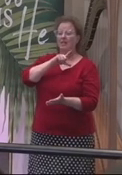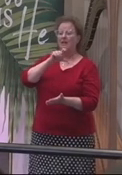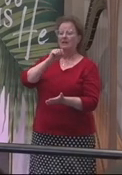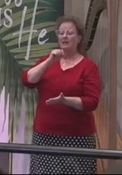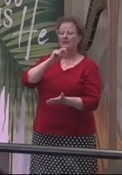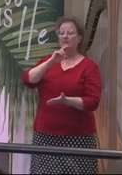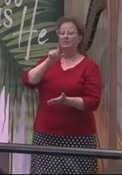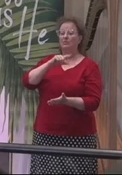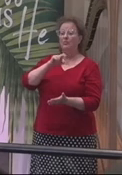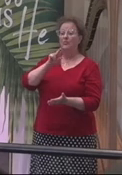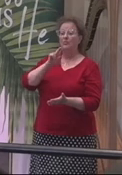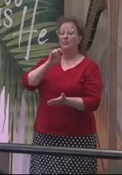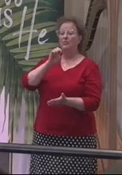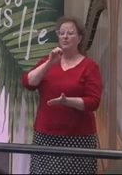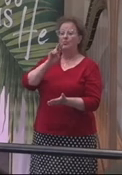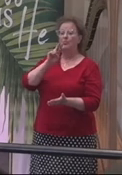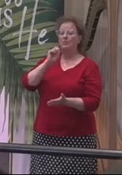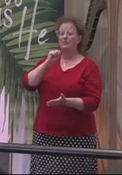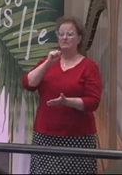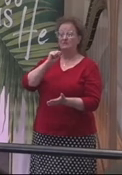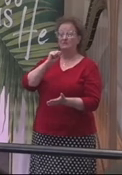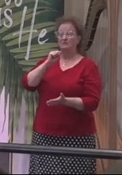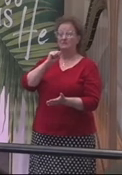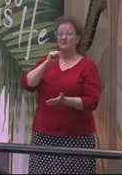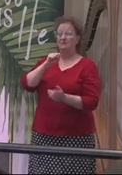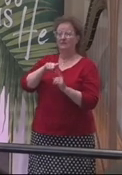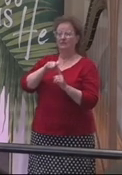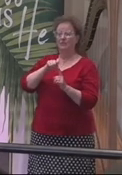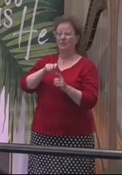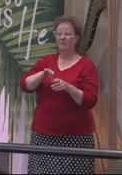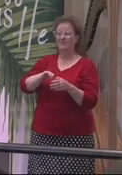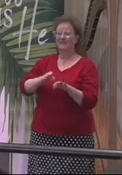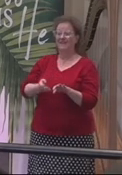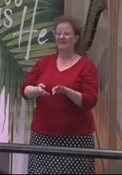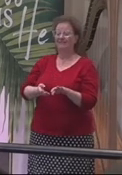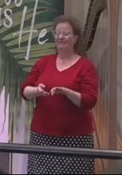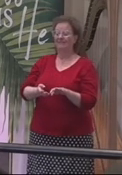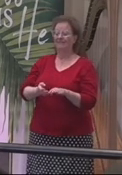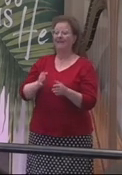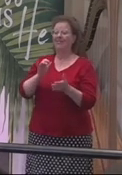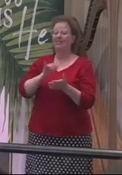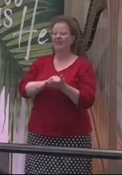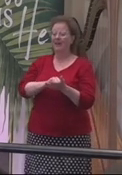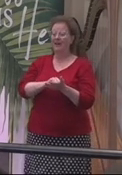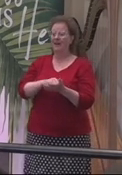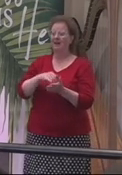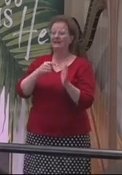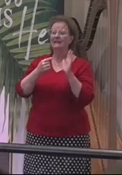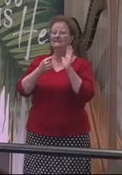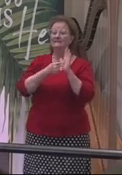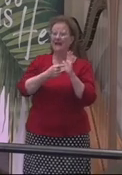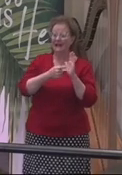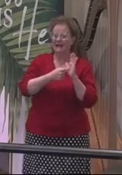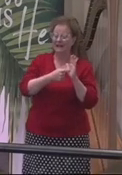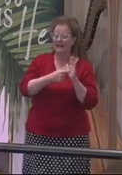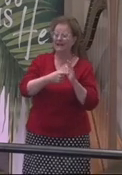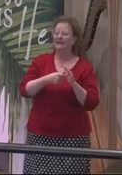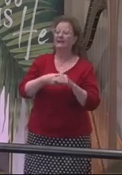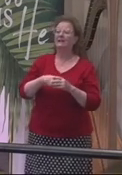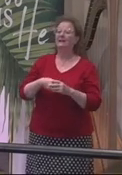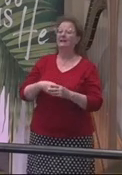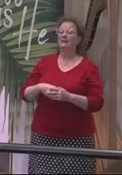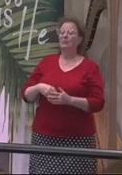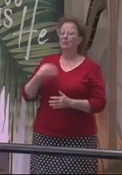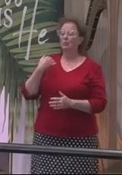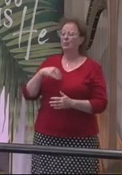dead. That was the miracle. The raising of Lazarus from the dead